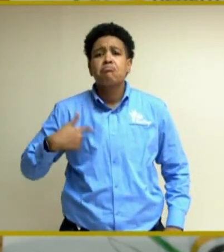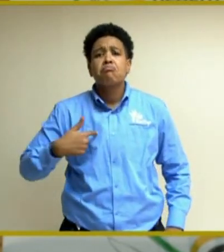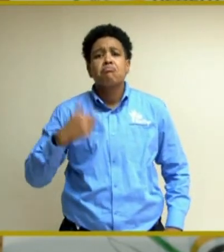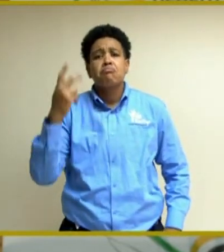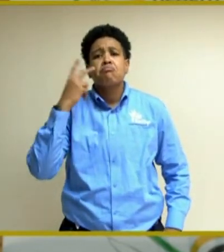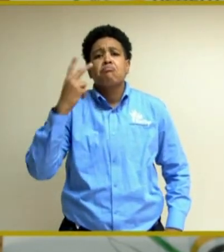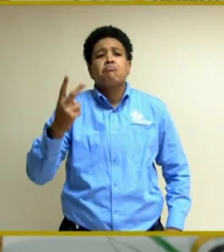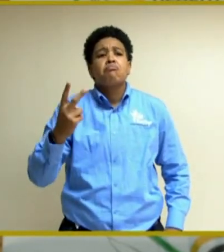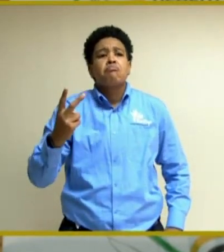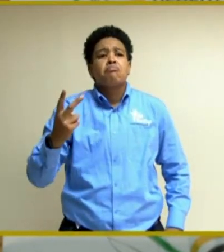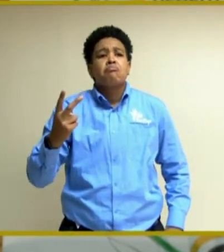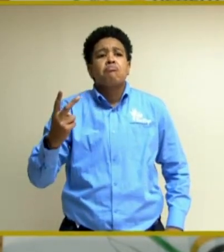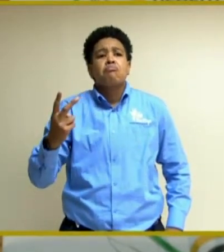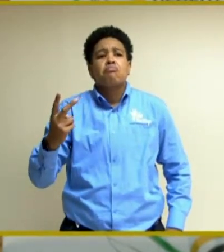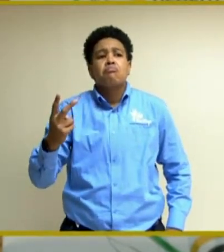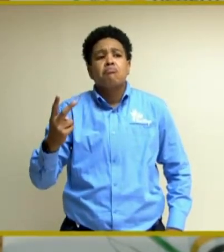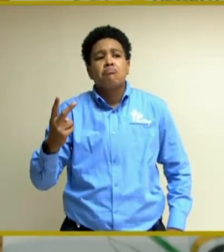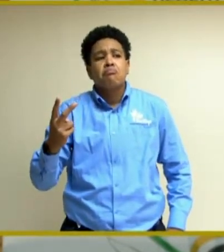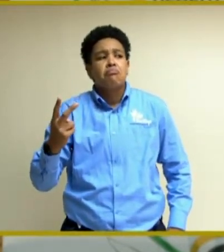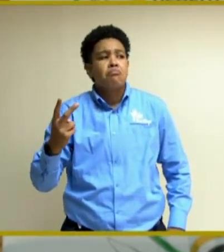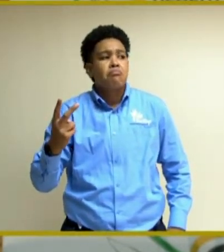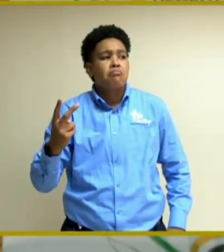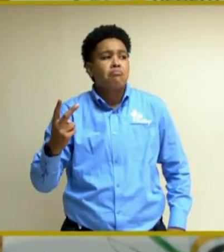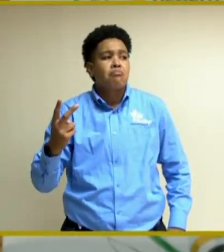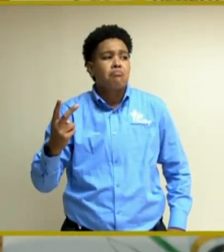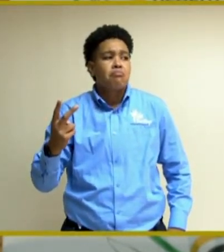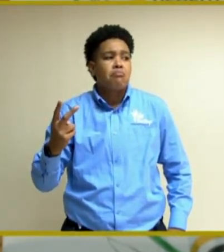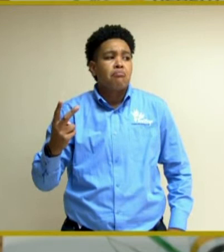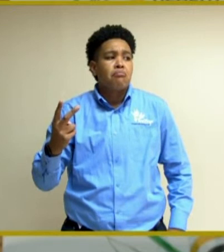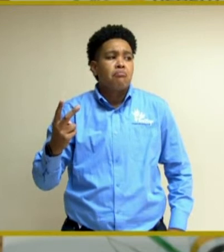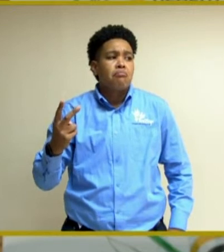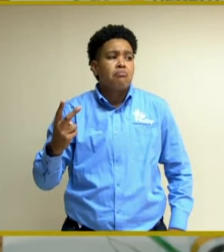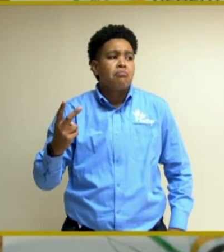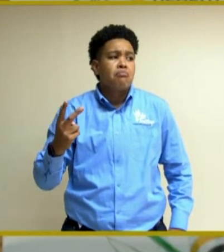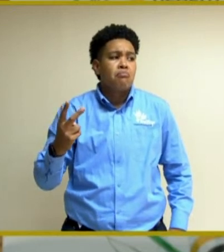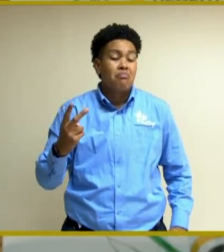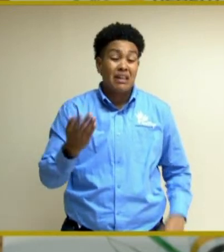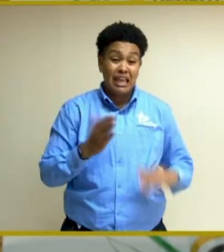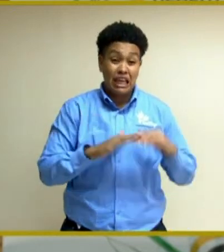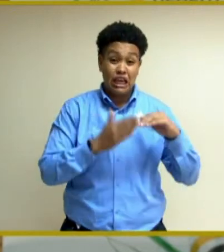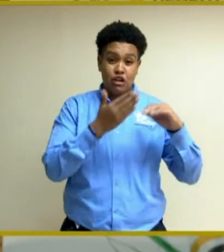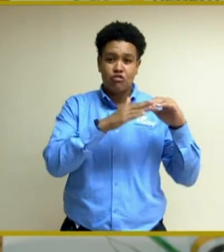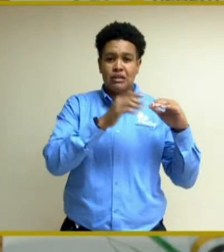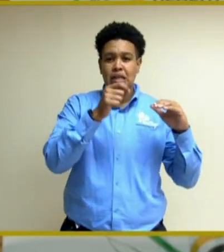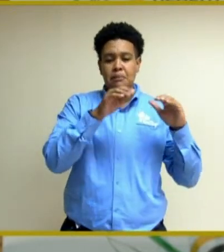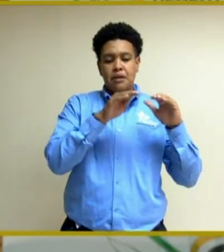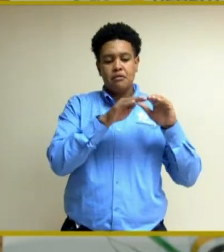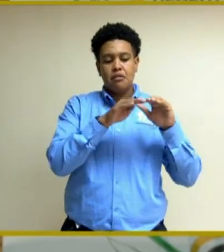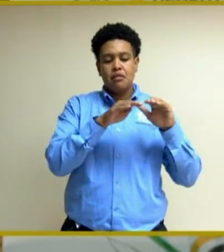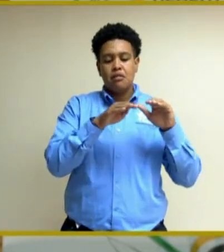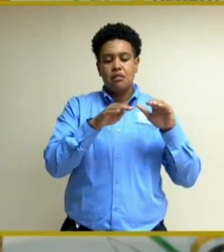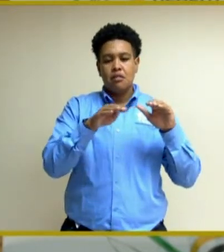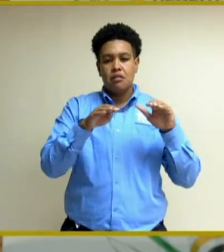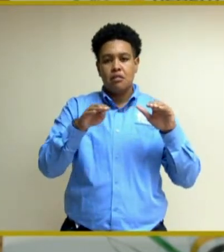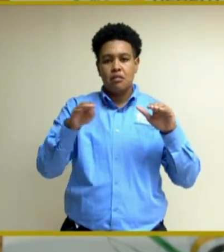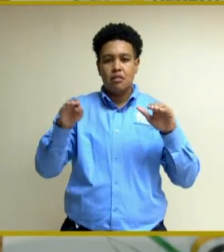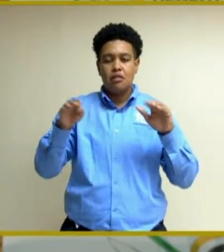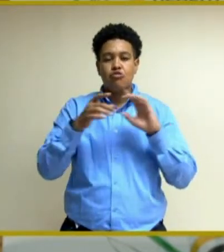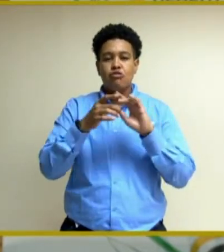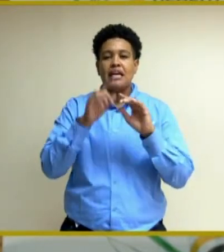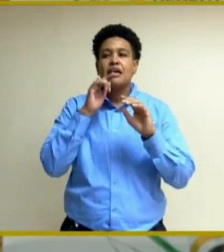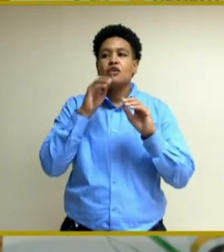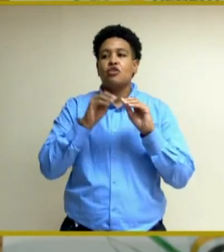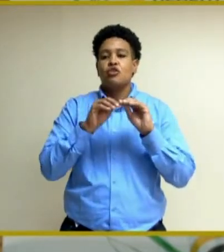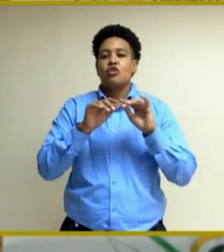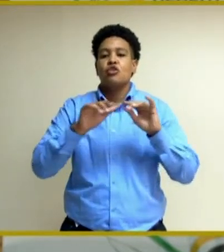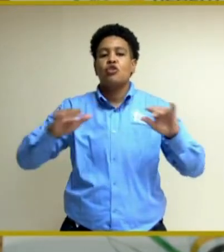seeing a sort of plateauing of the increases in terms of the reproductive rate,